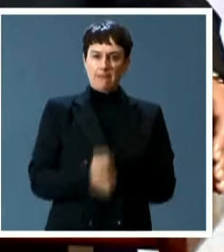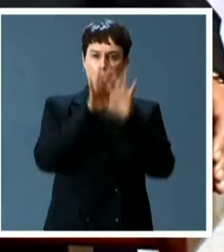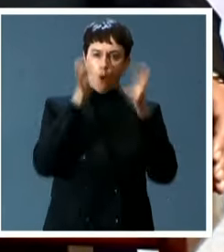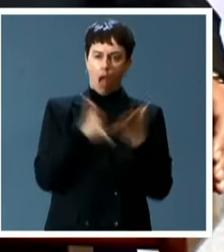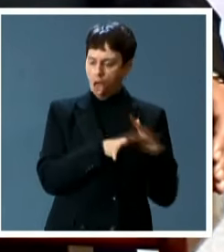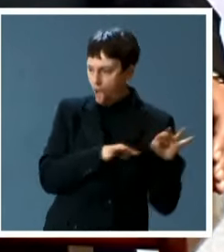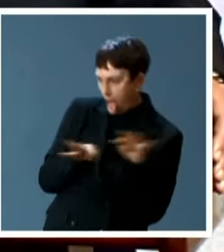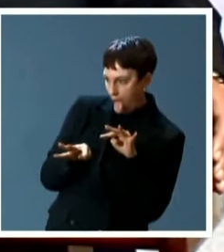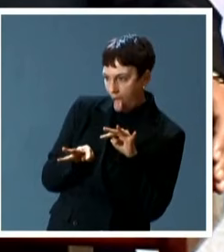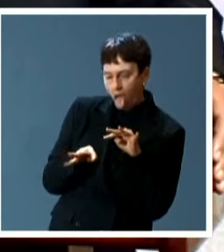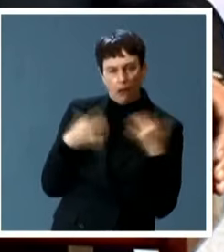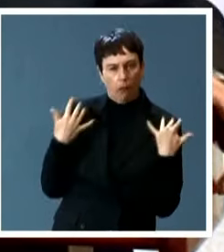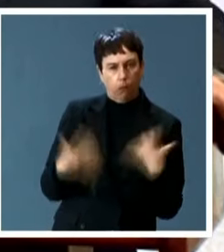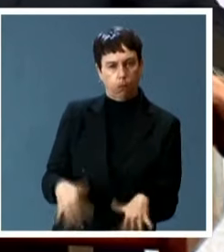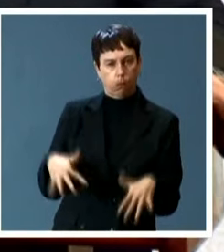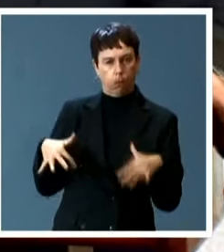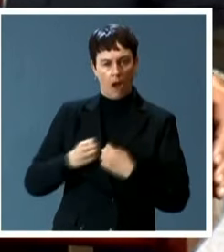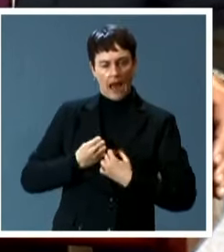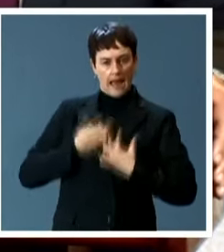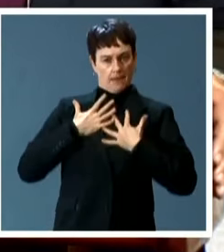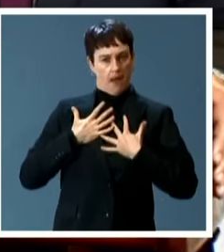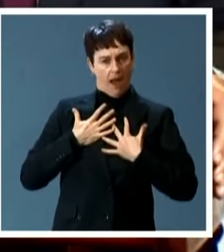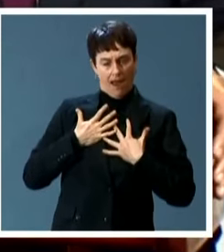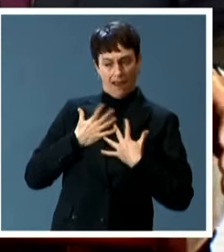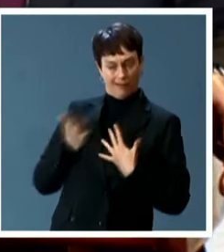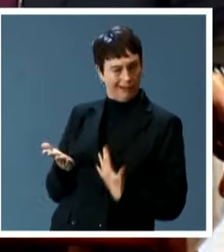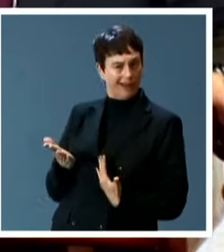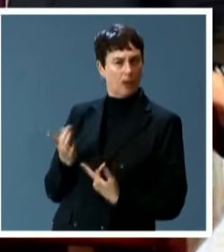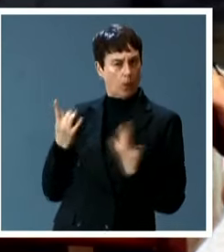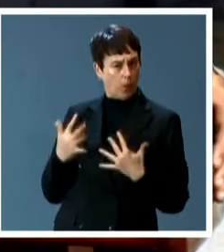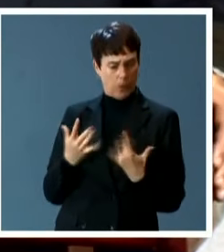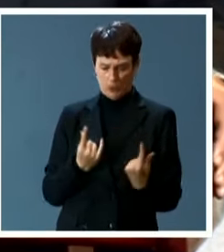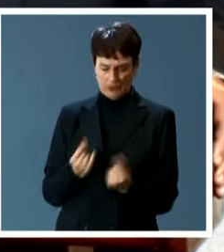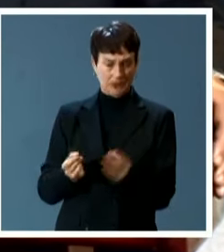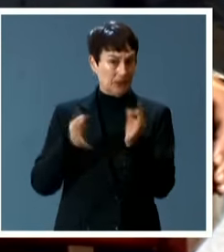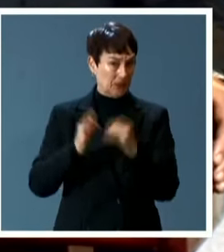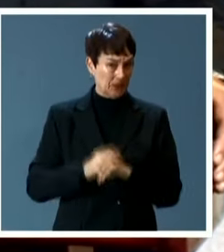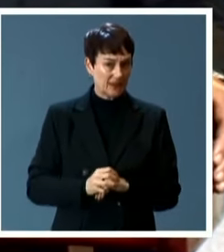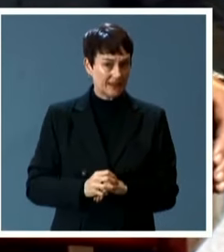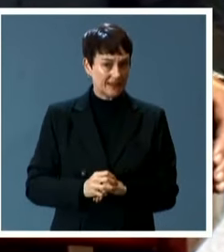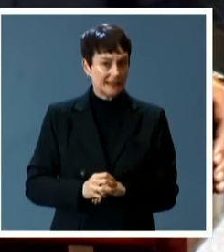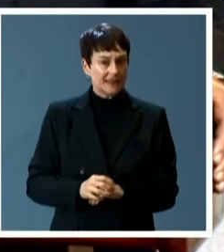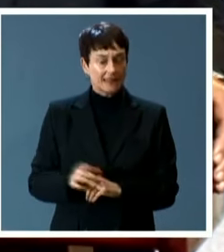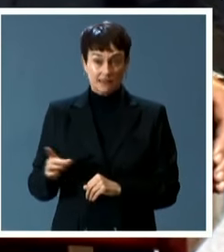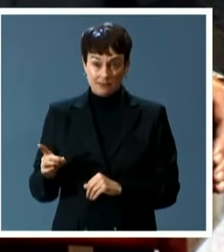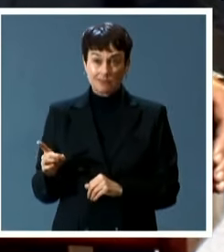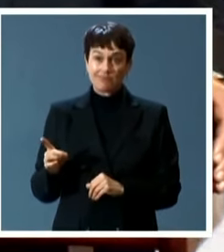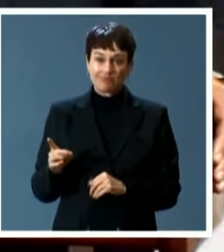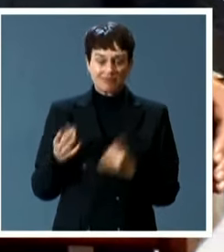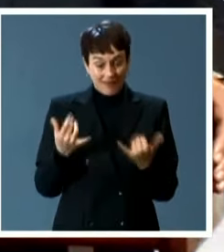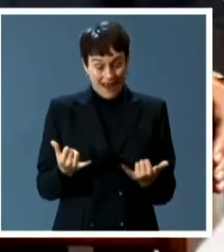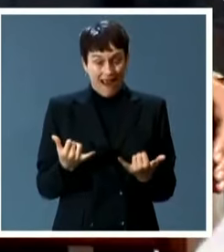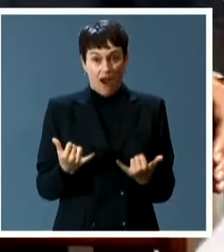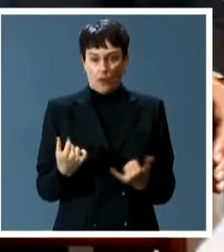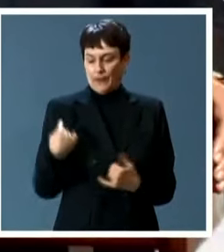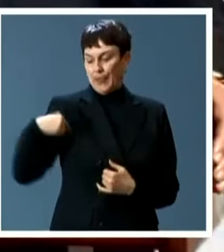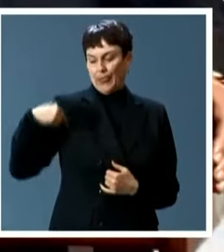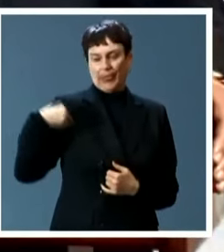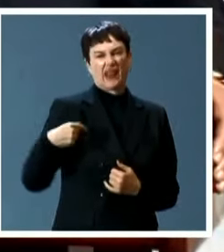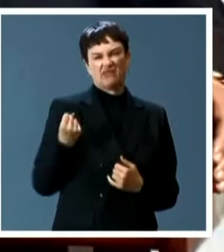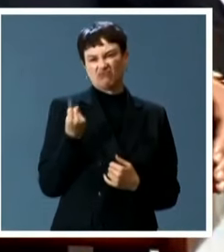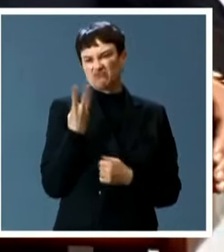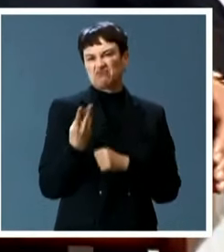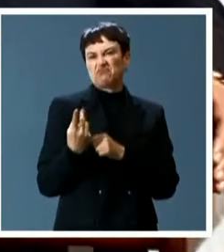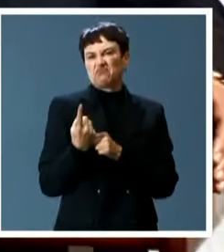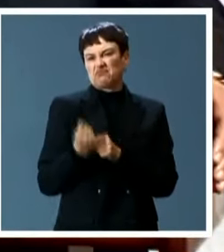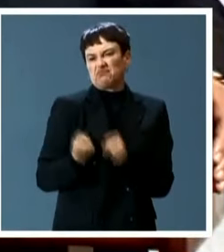icon. He devoted his life to fighting the inequality that has reached crisis proportions around the world in recent decades